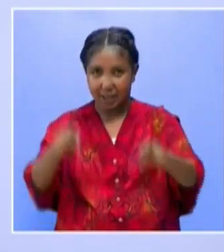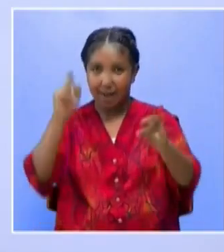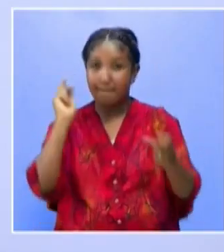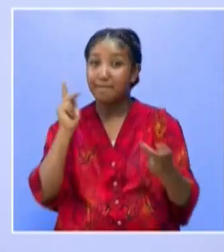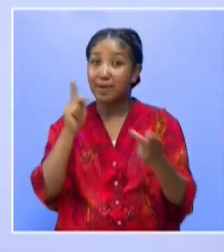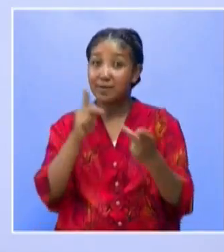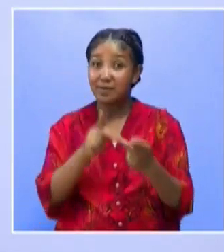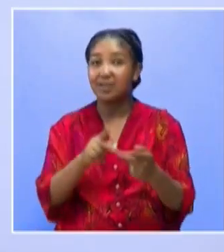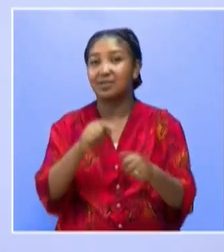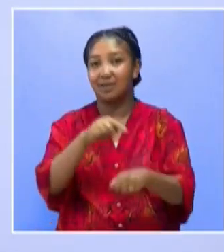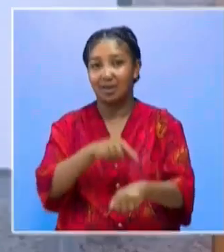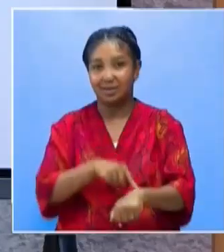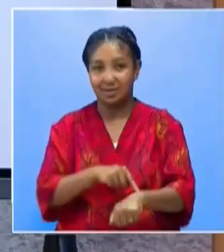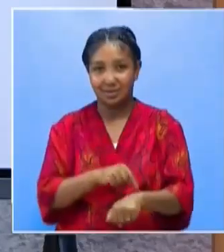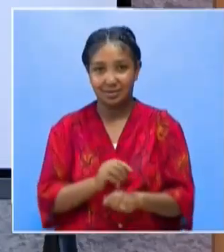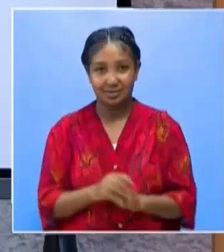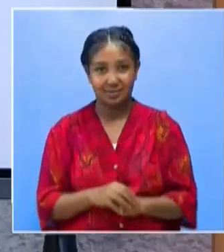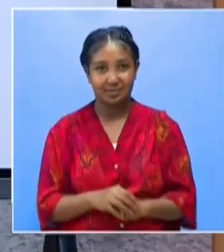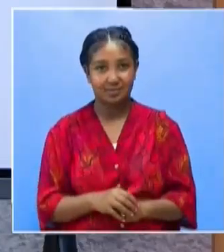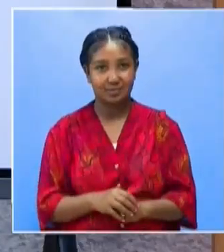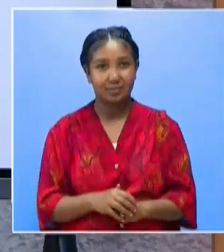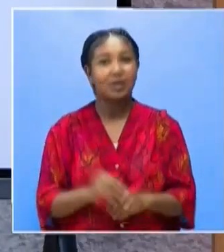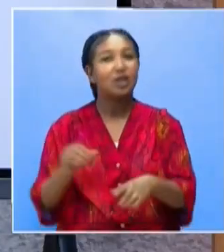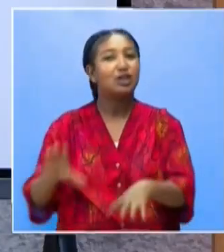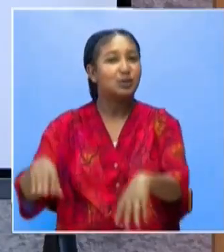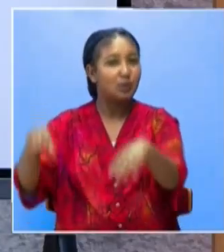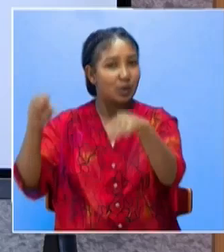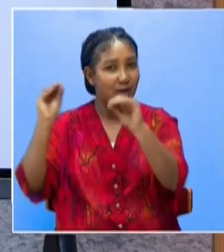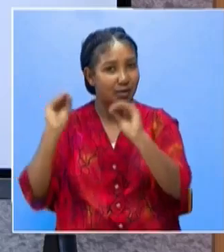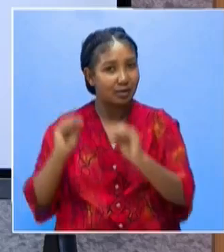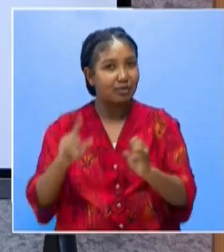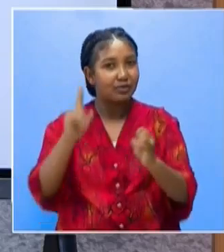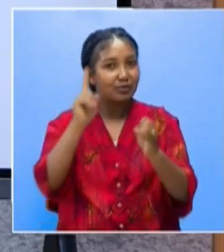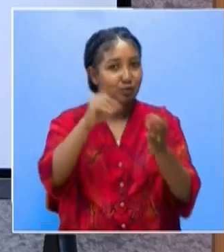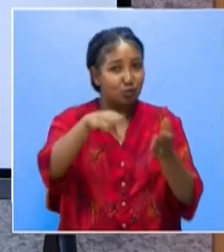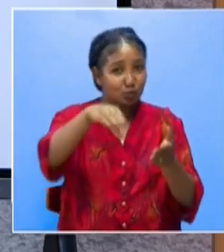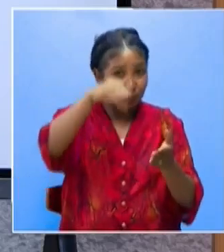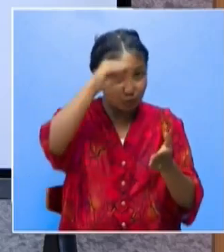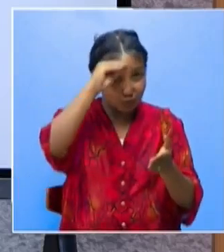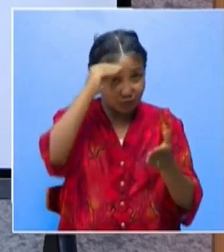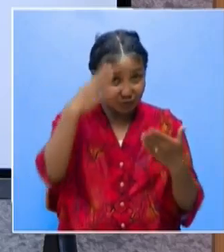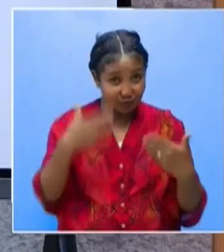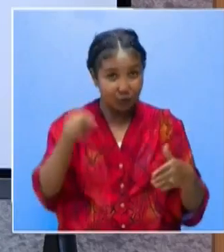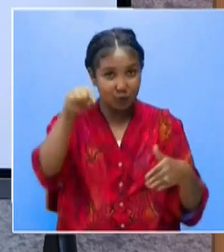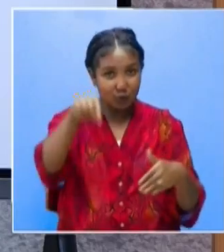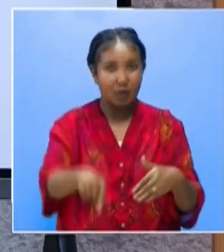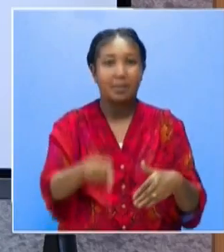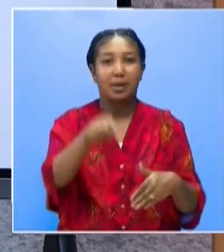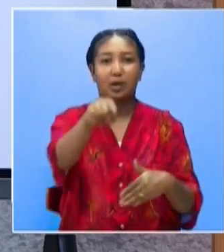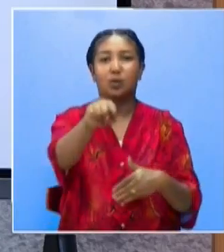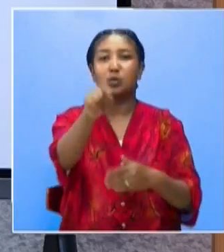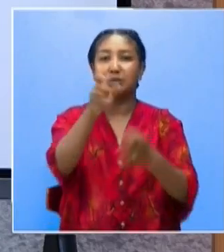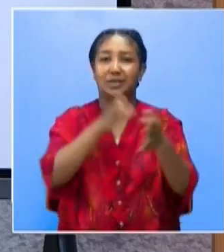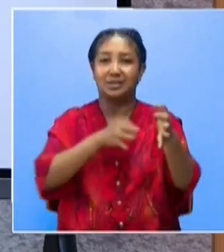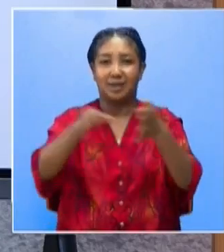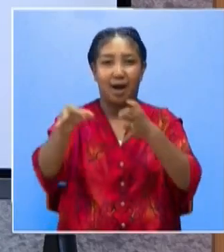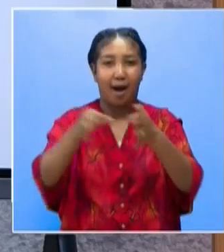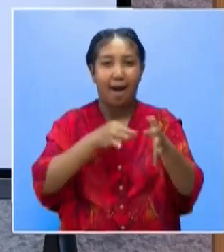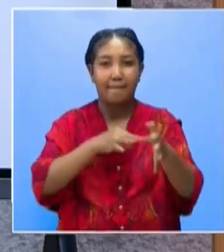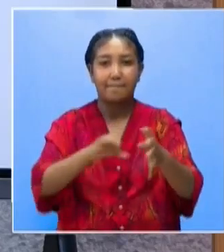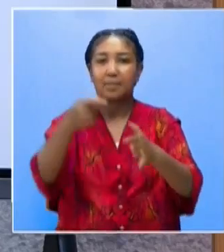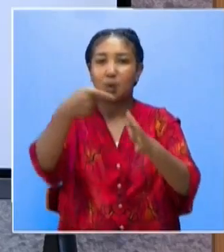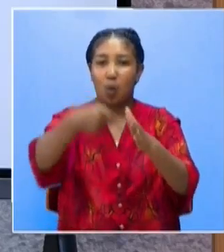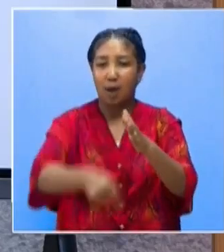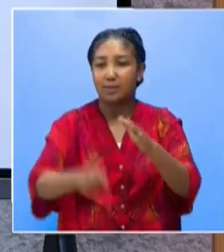perfect tense. Students, at the end of today's lesson, you are going to describe